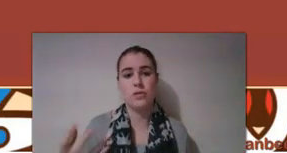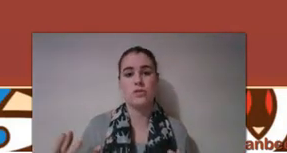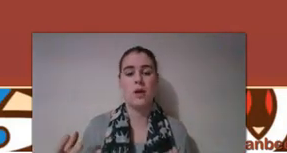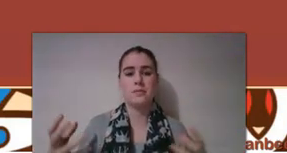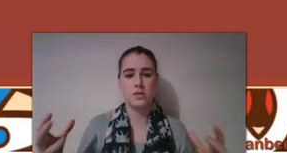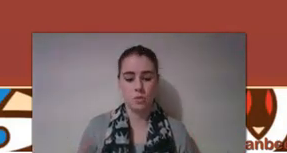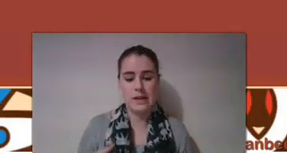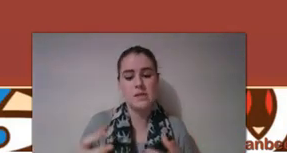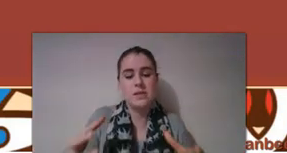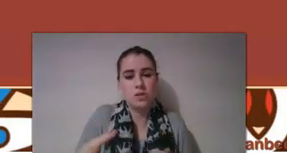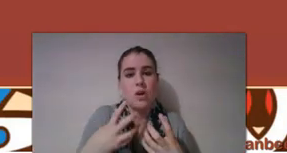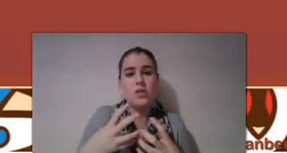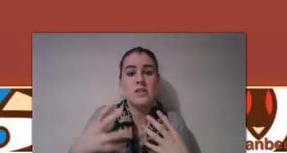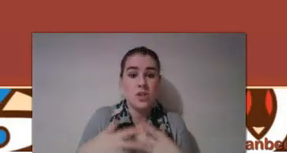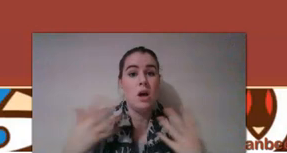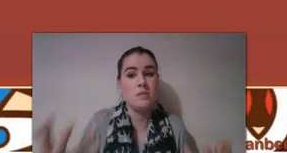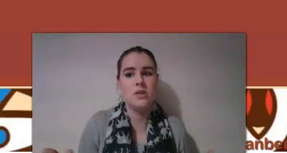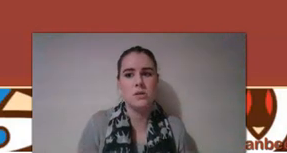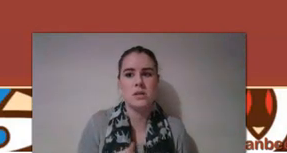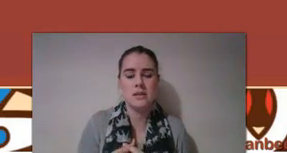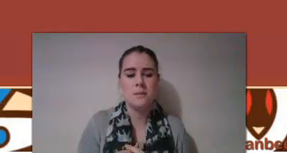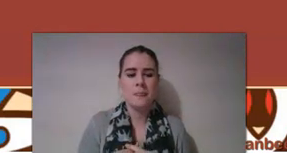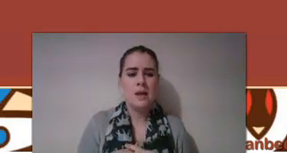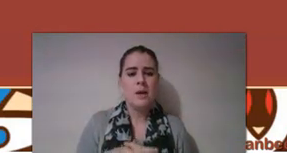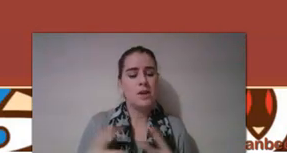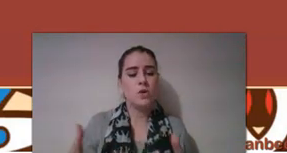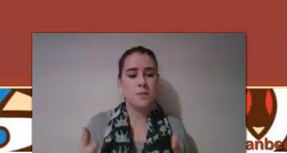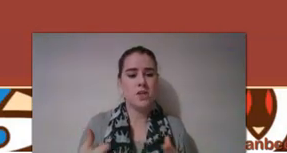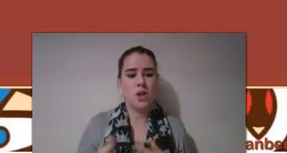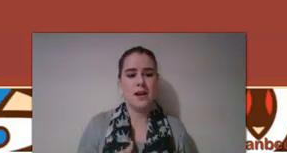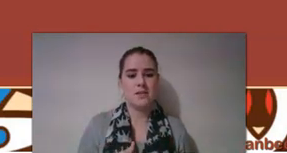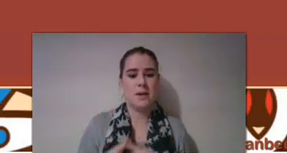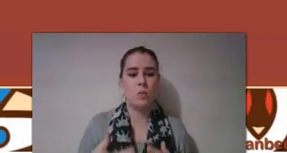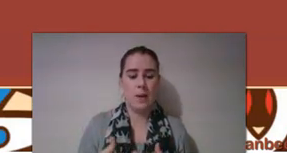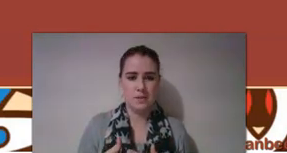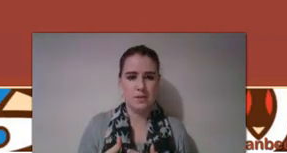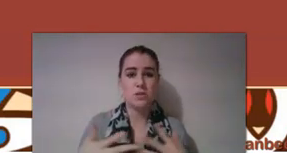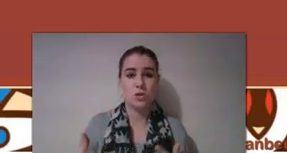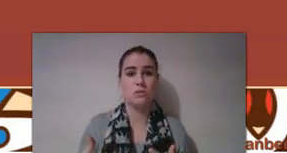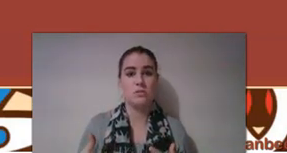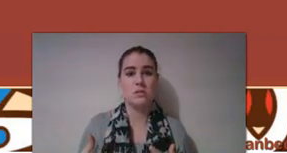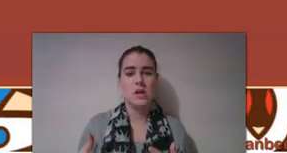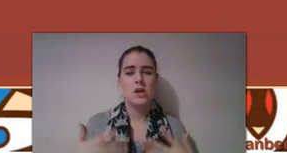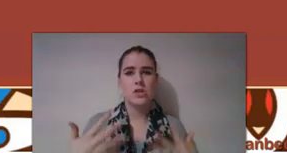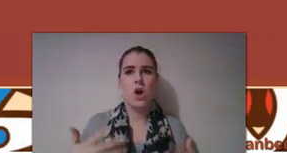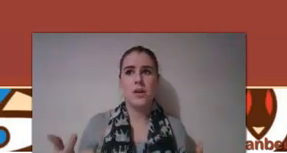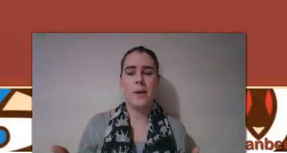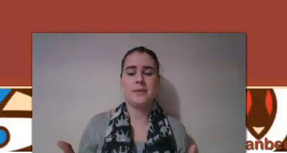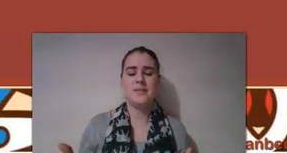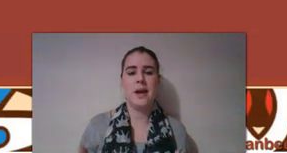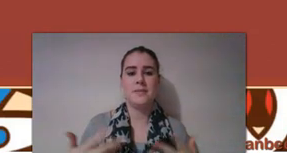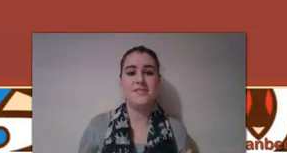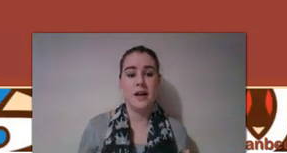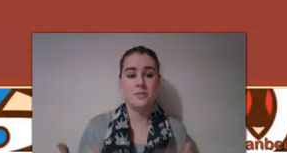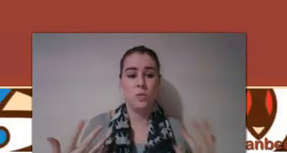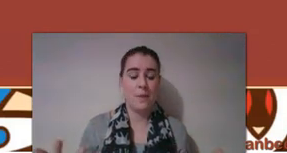so to grow the crops and to wean them and to grow them and to turn them into other things. But they'd also be shown how to make weapons and tools. So not only